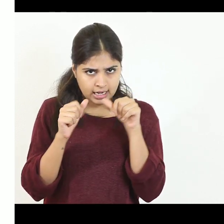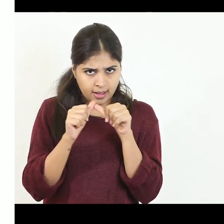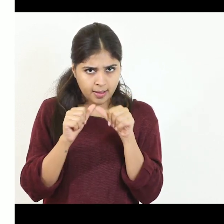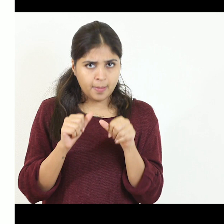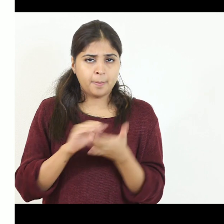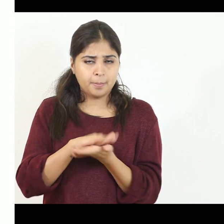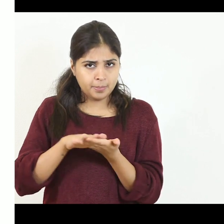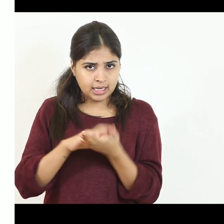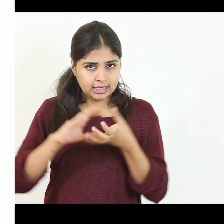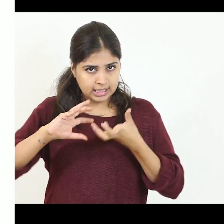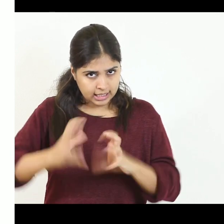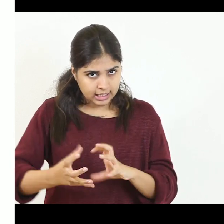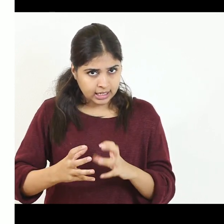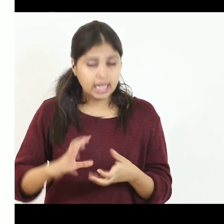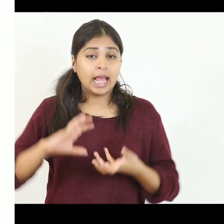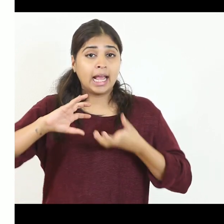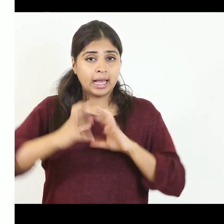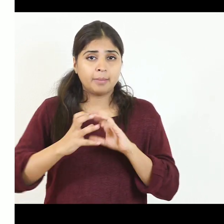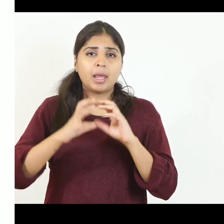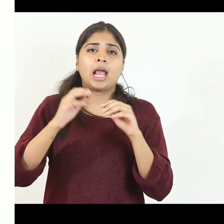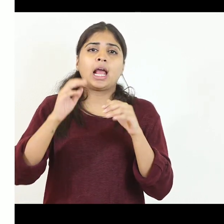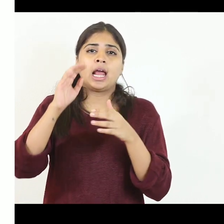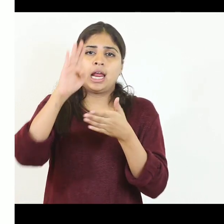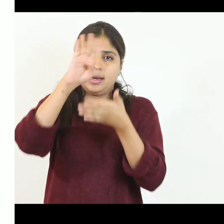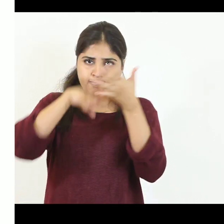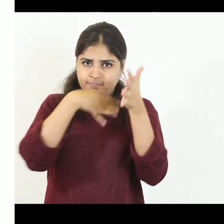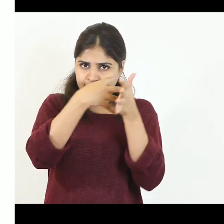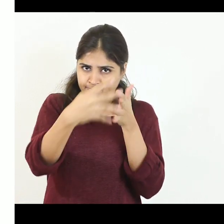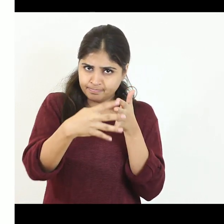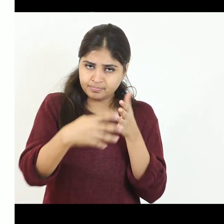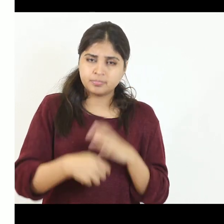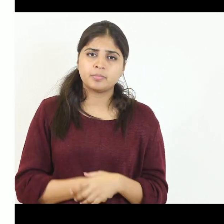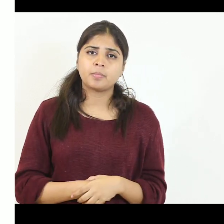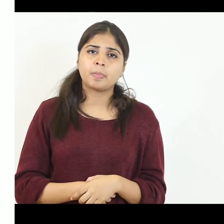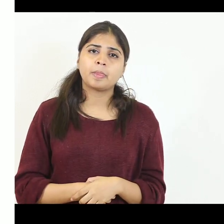creating tables, adding data to your database,